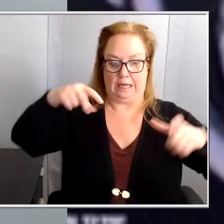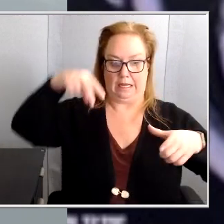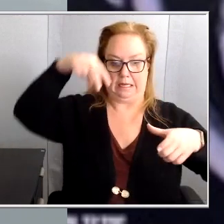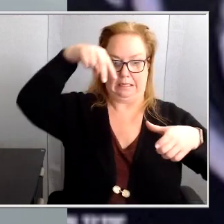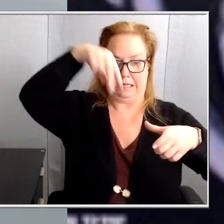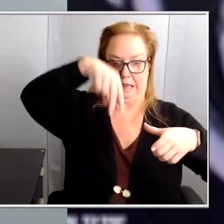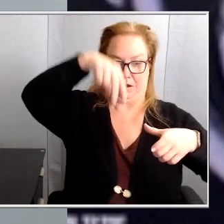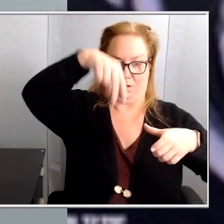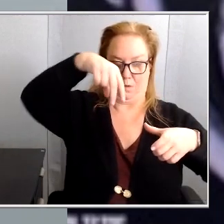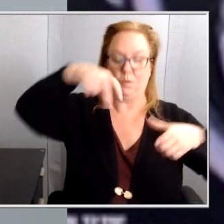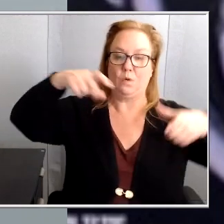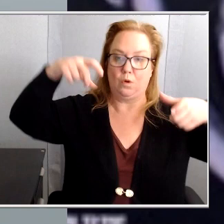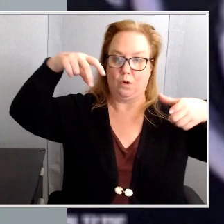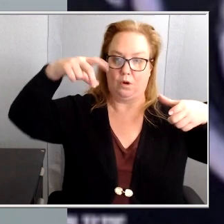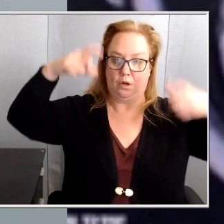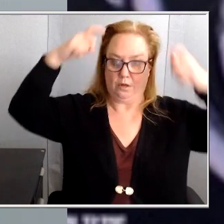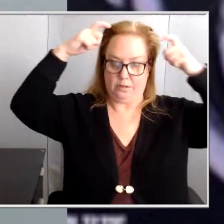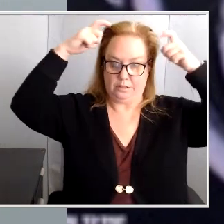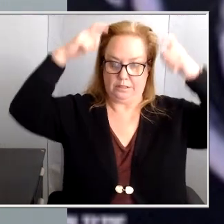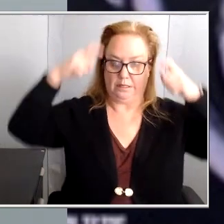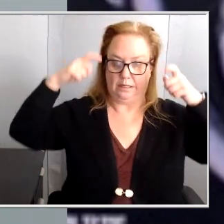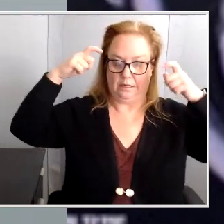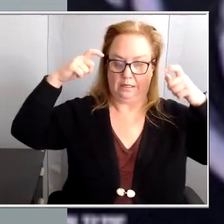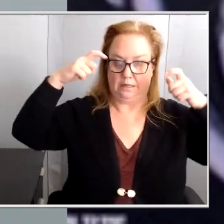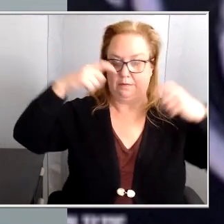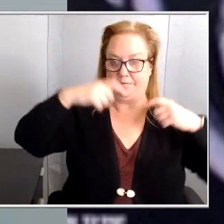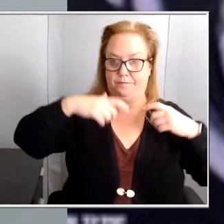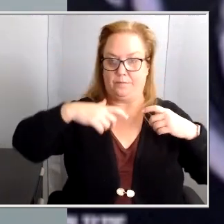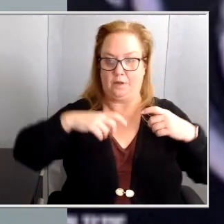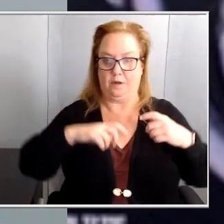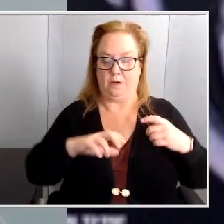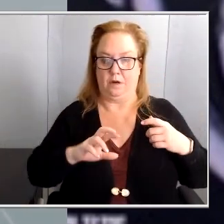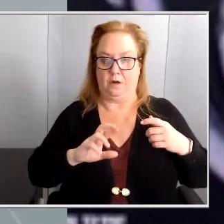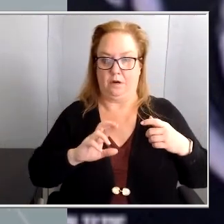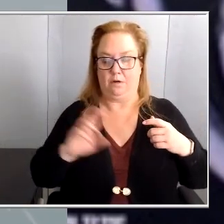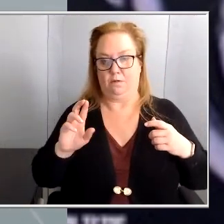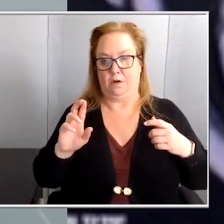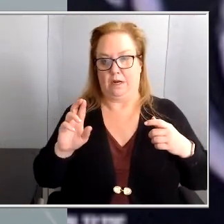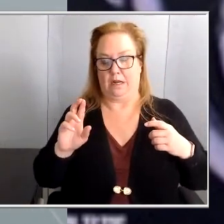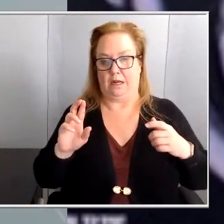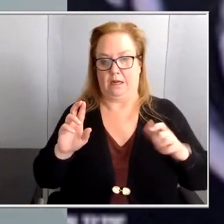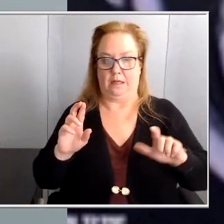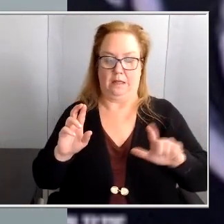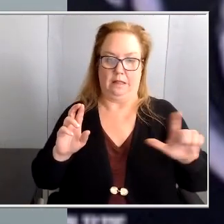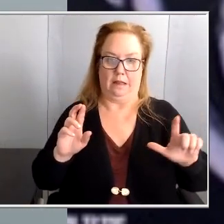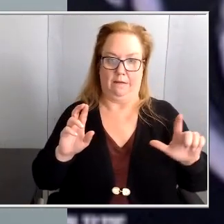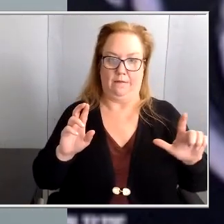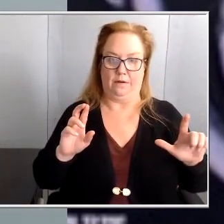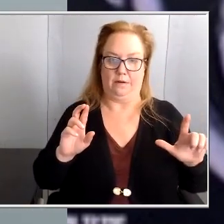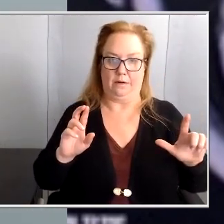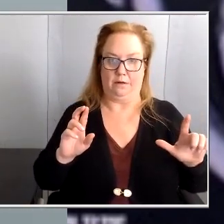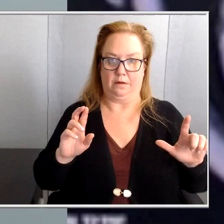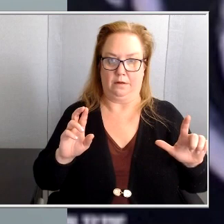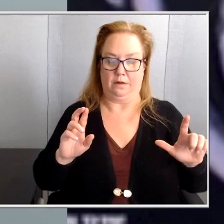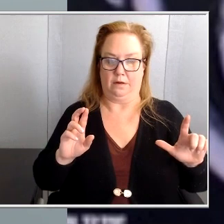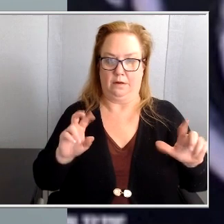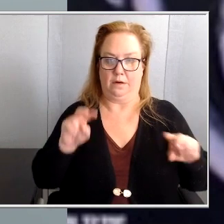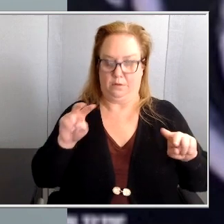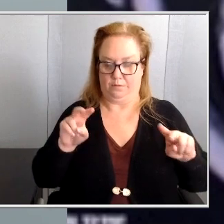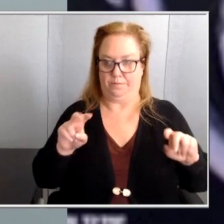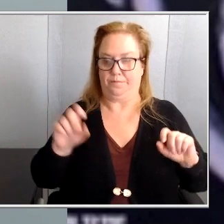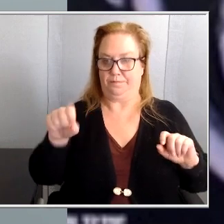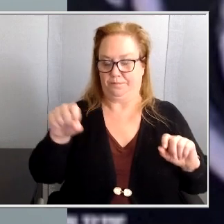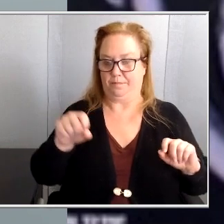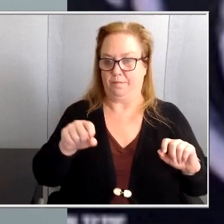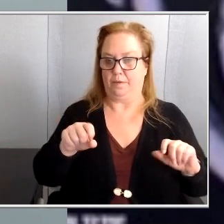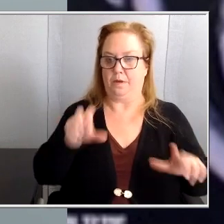the head, and you can see it, so that what's on our right is really her left eye. What's on, I mean, as we look it up. Correct. Yep. So we're